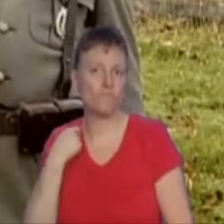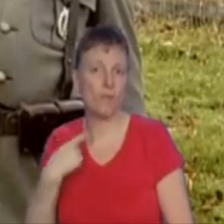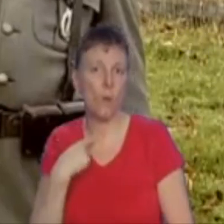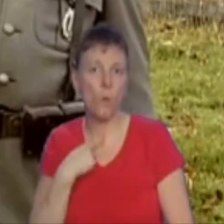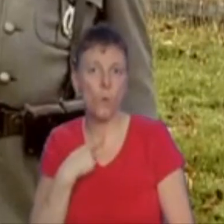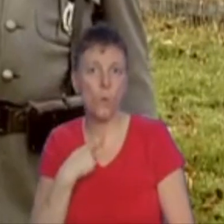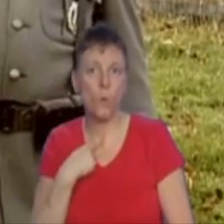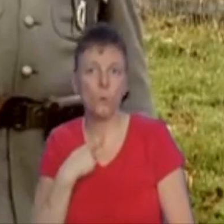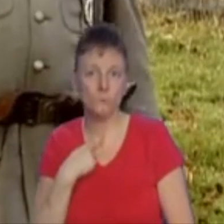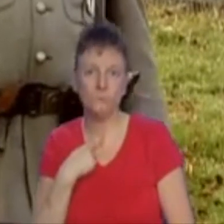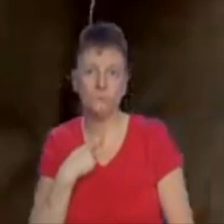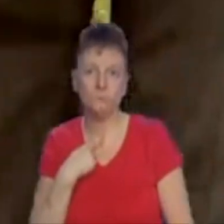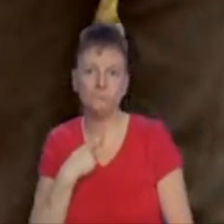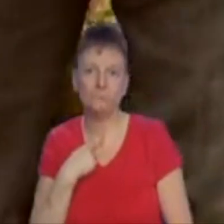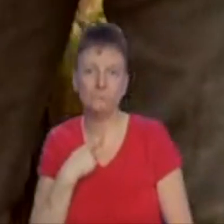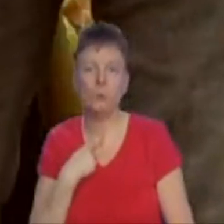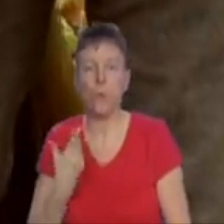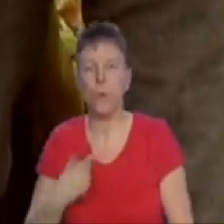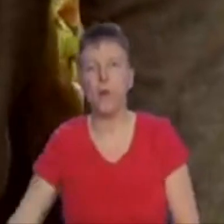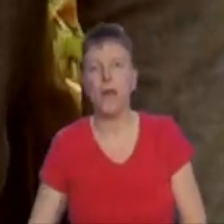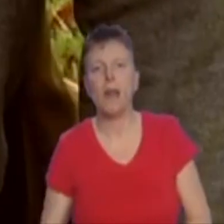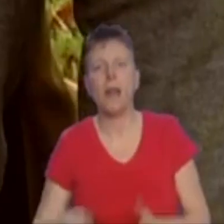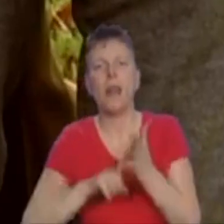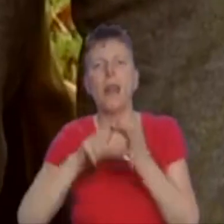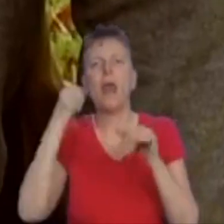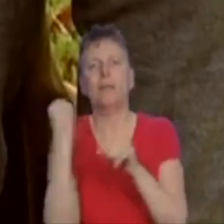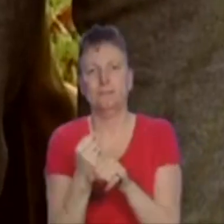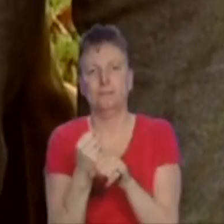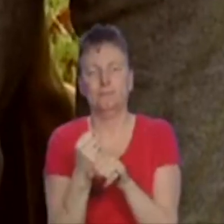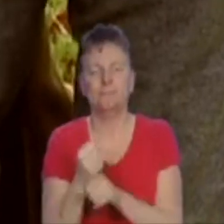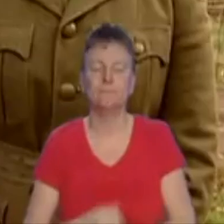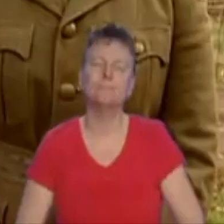front, or going for the main artery in the thigh on the leg.